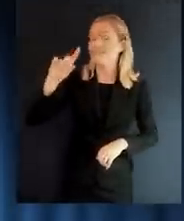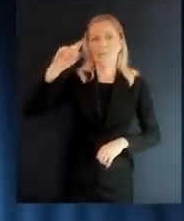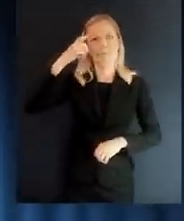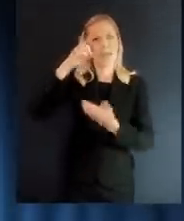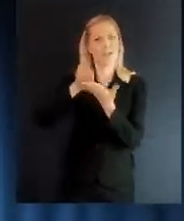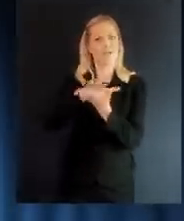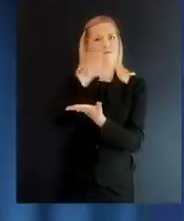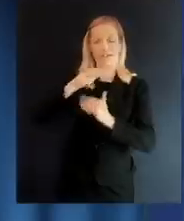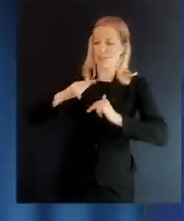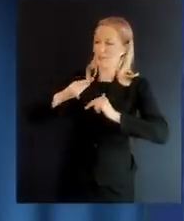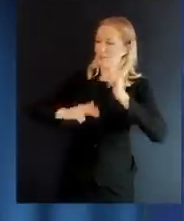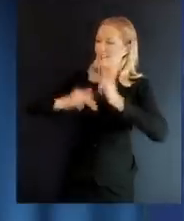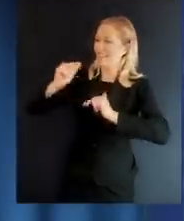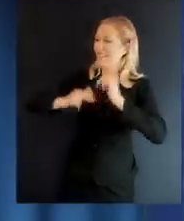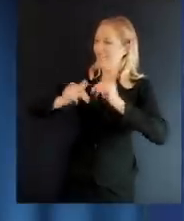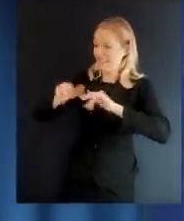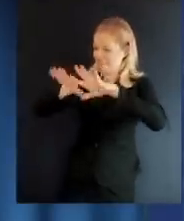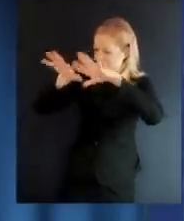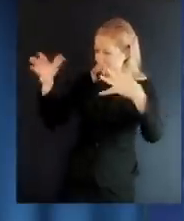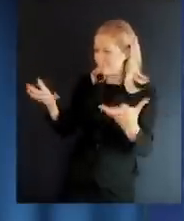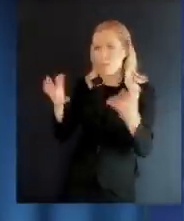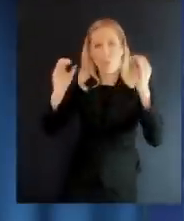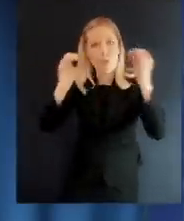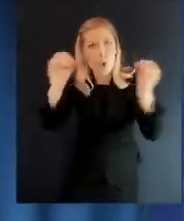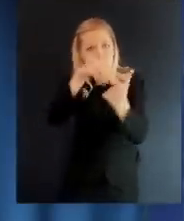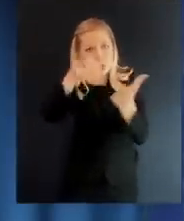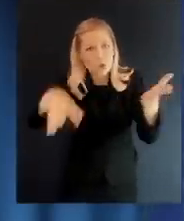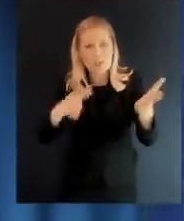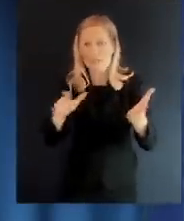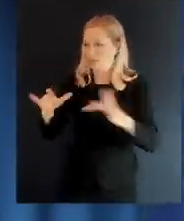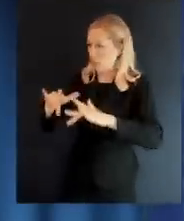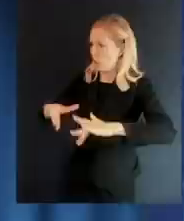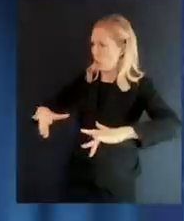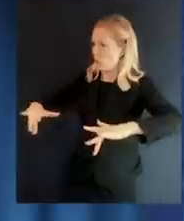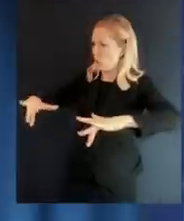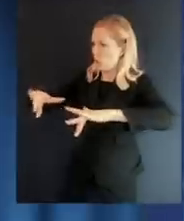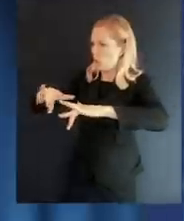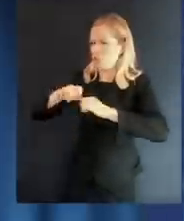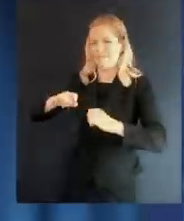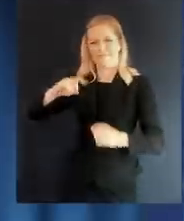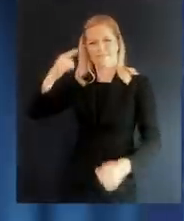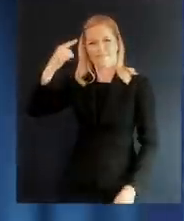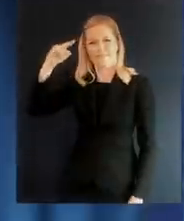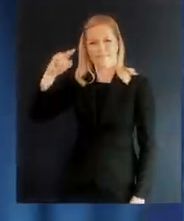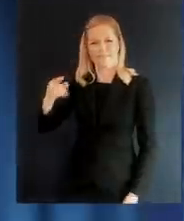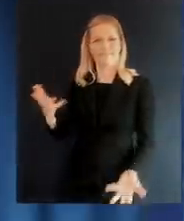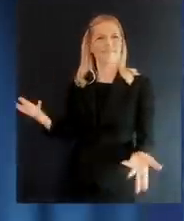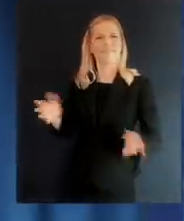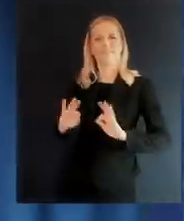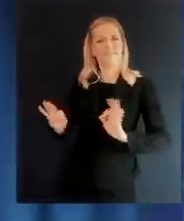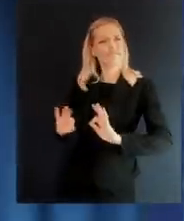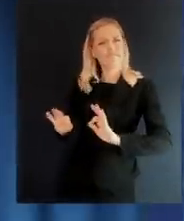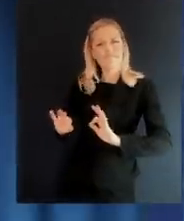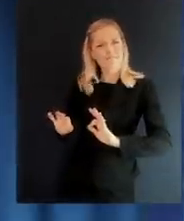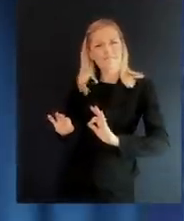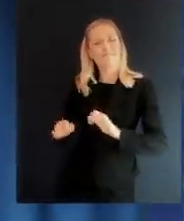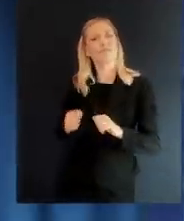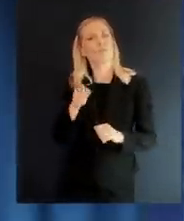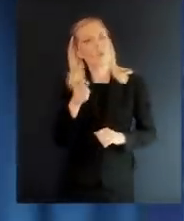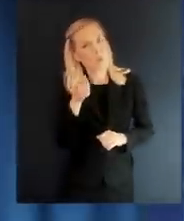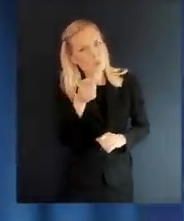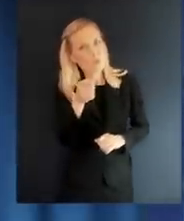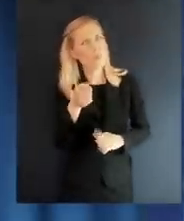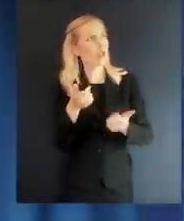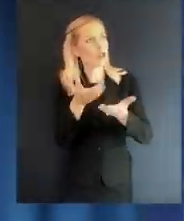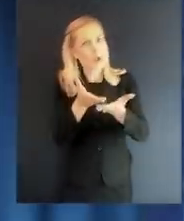buildings. You are the reason we became educators. Your success is a part